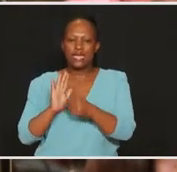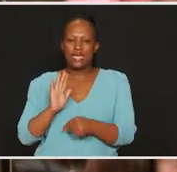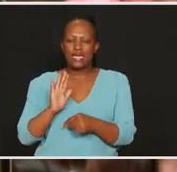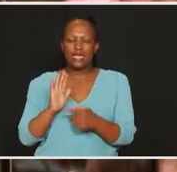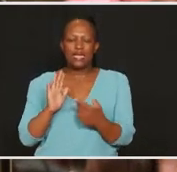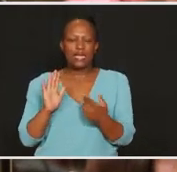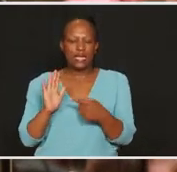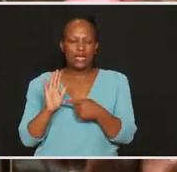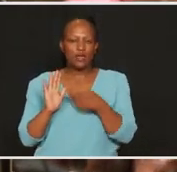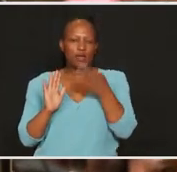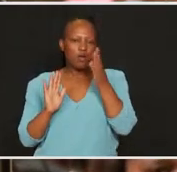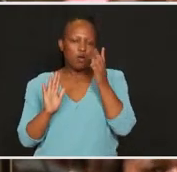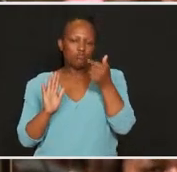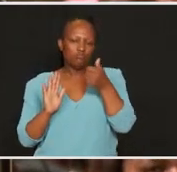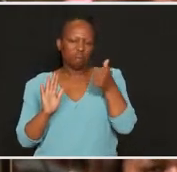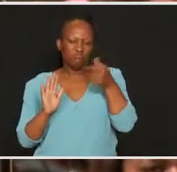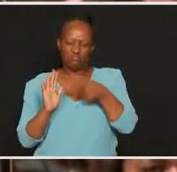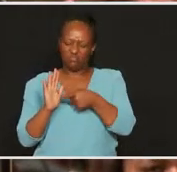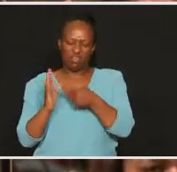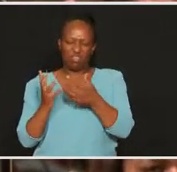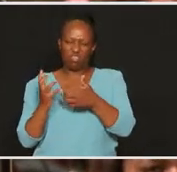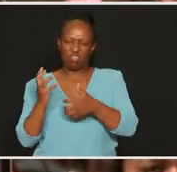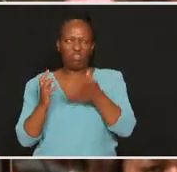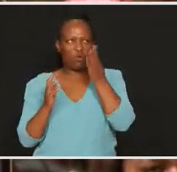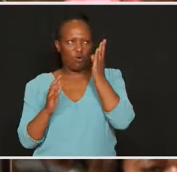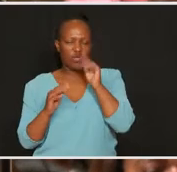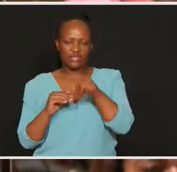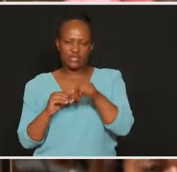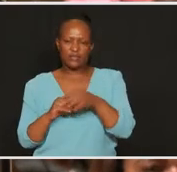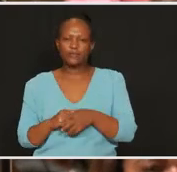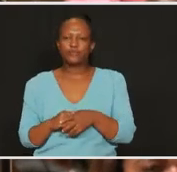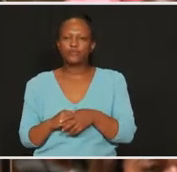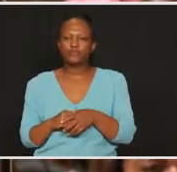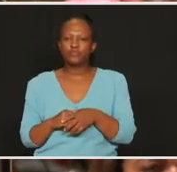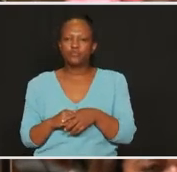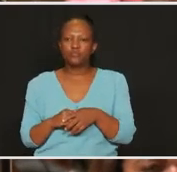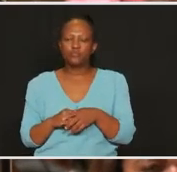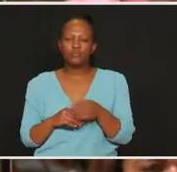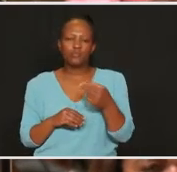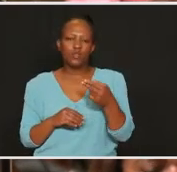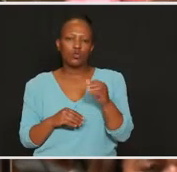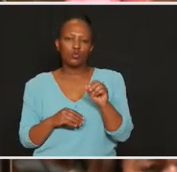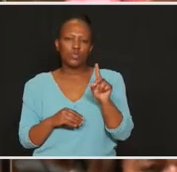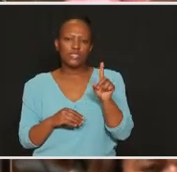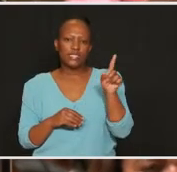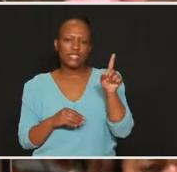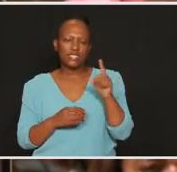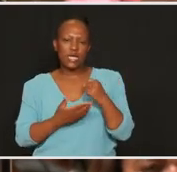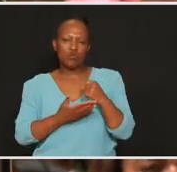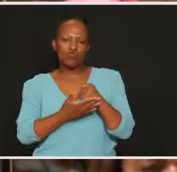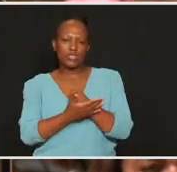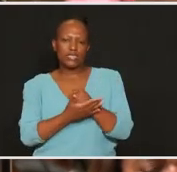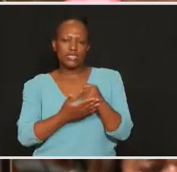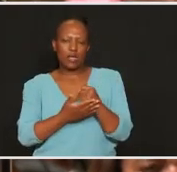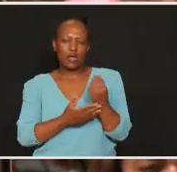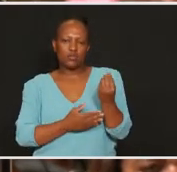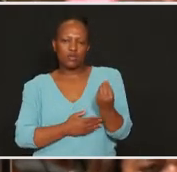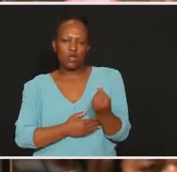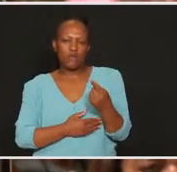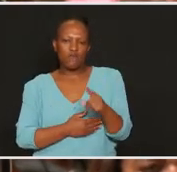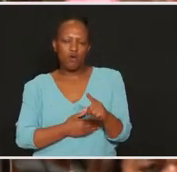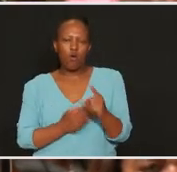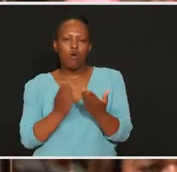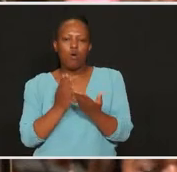this god-given Authority are ungodly the potential refusal of the hod to register a child as a homeschooler would be an